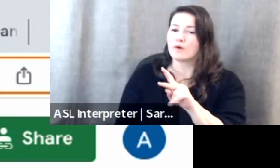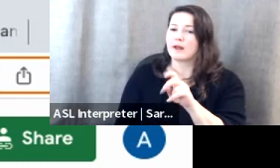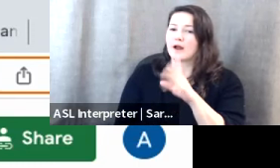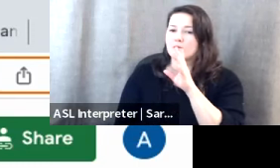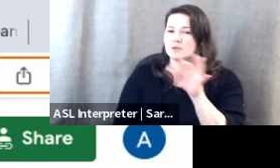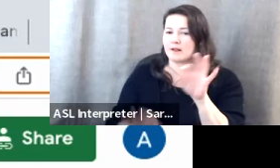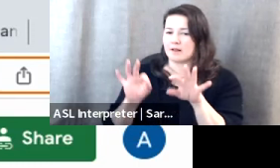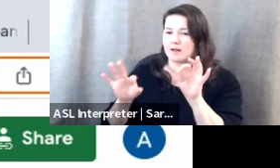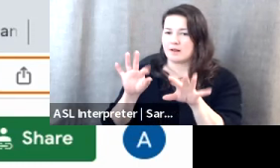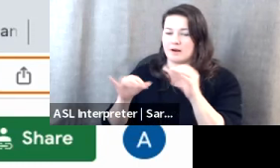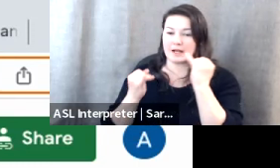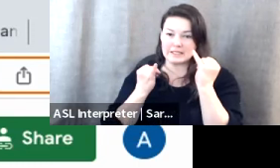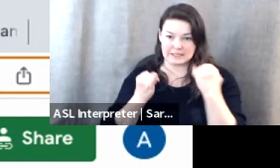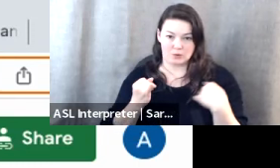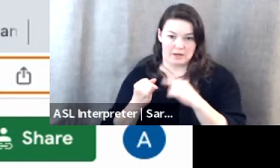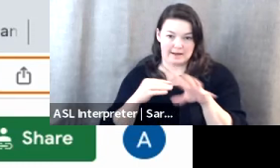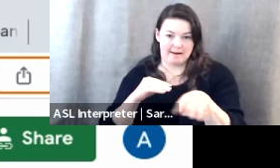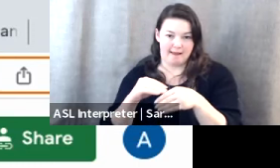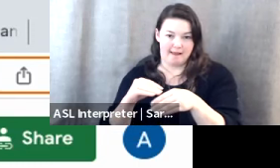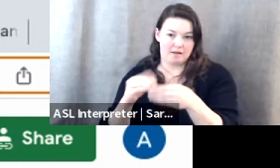think could add to the list.